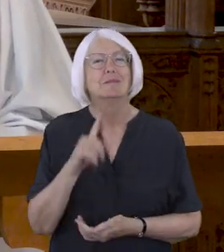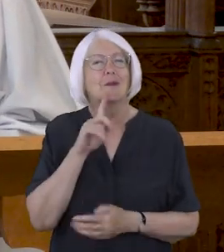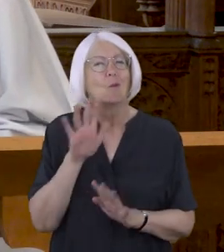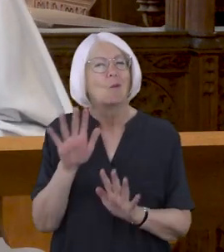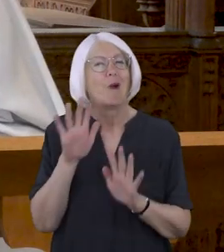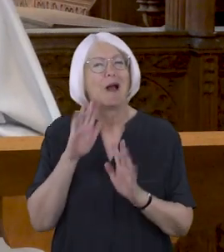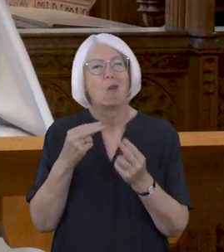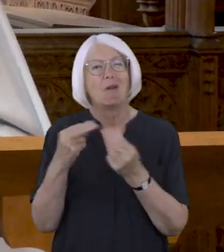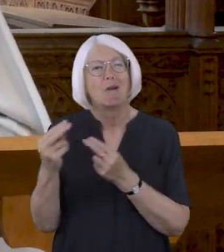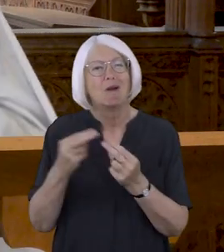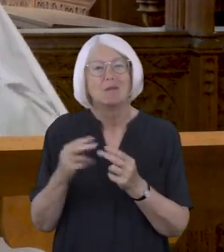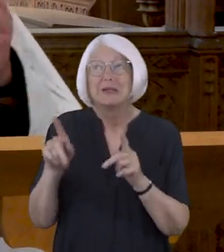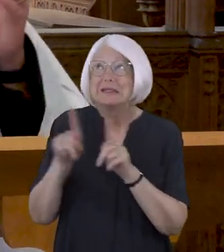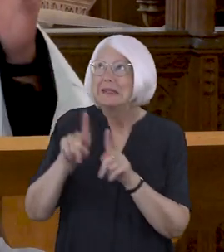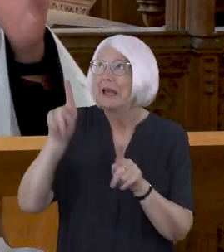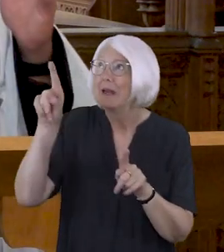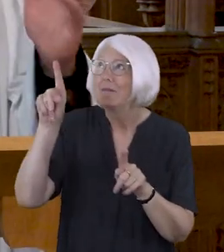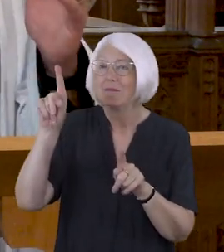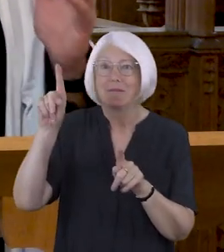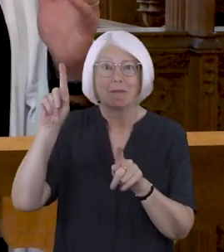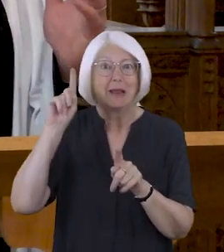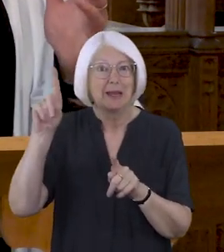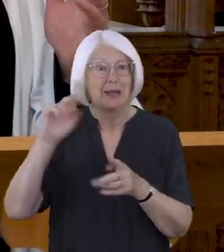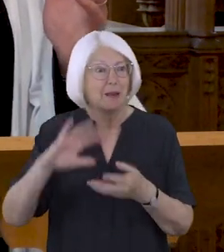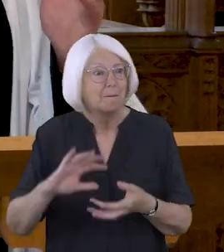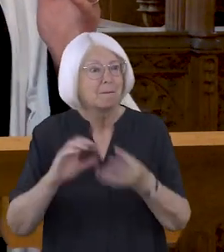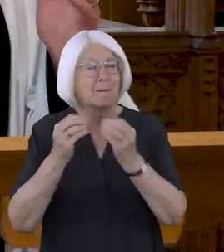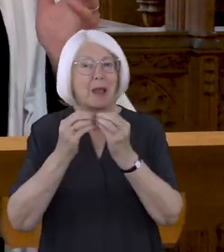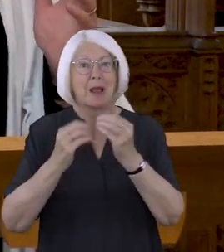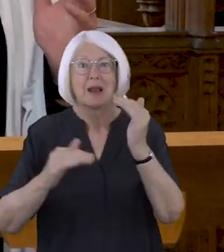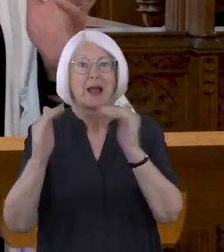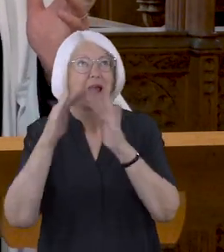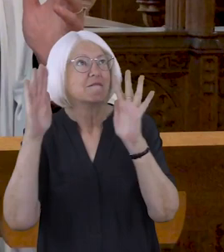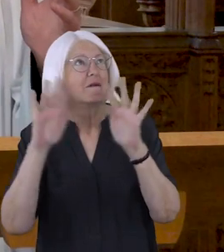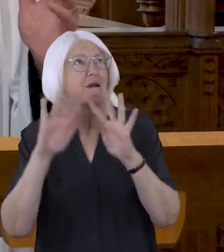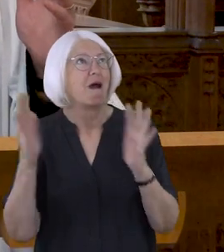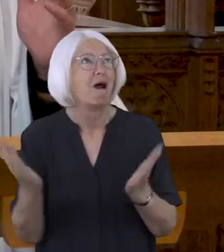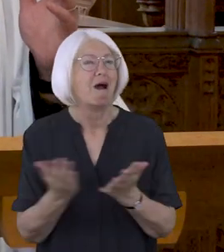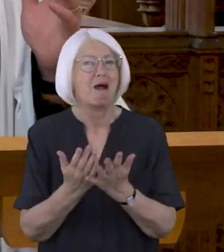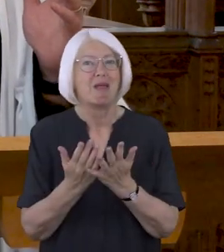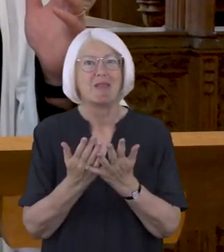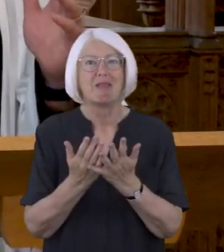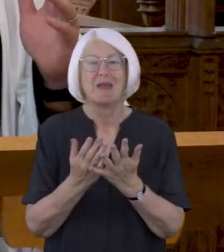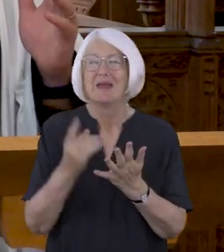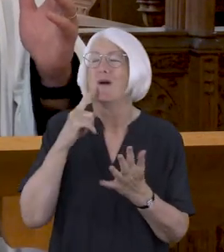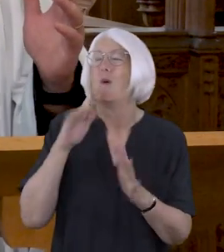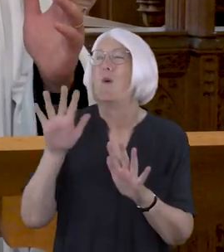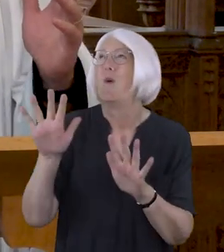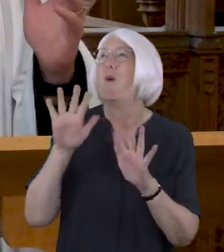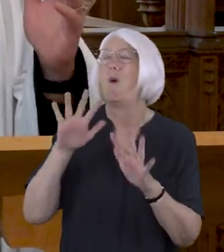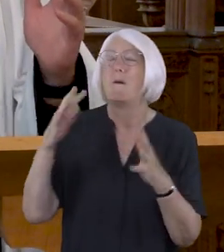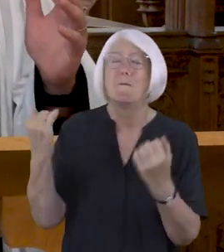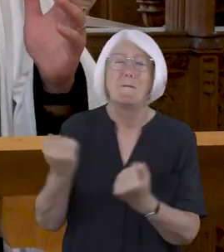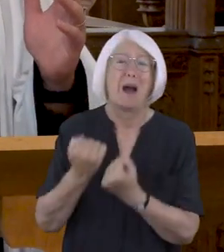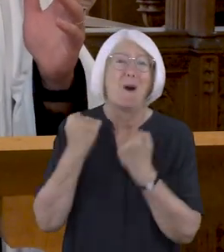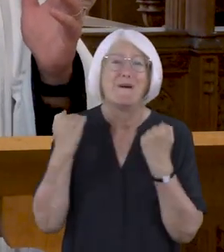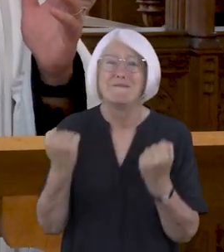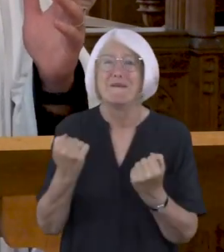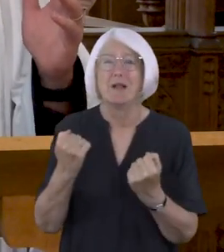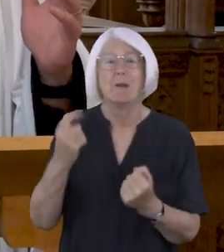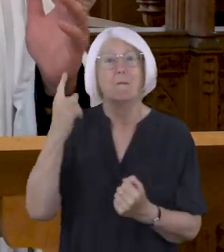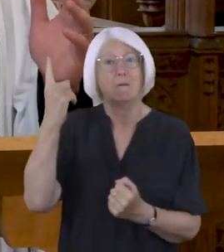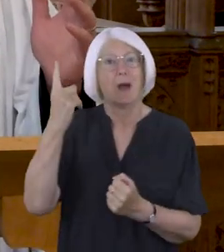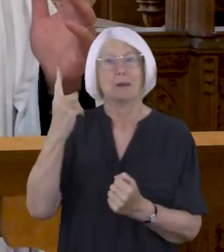the wonder of the gospel is that this same God who made heaven and earth, who is awesome and fearful